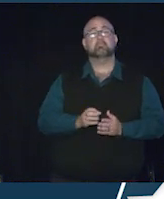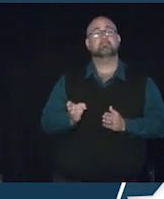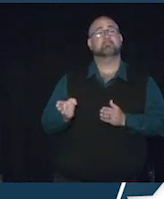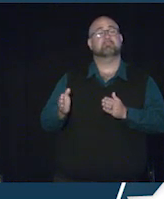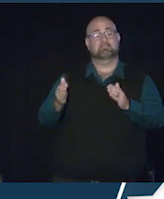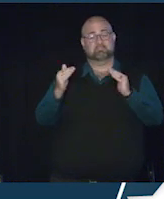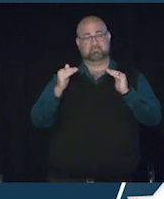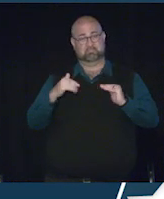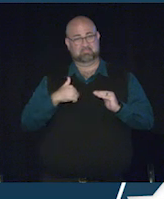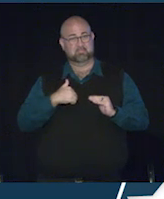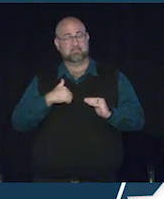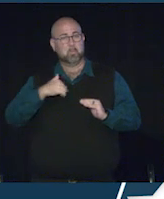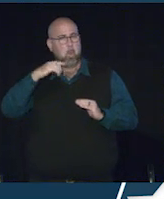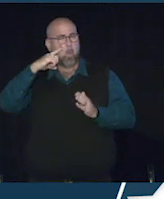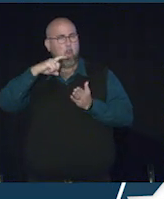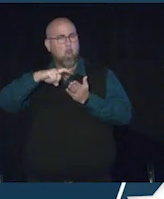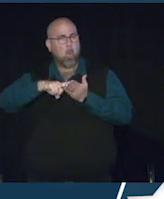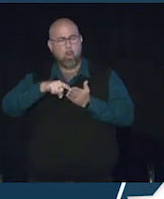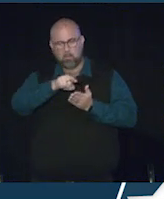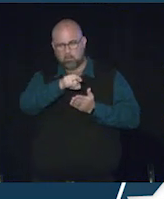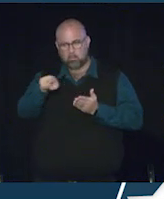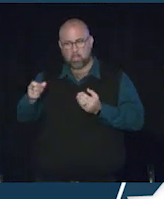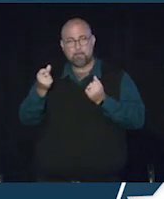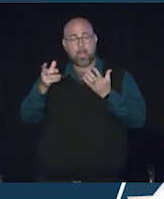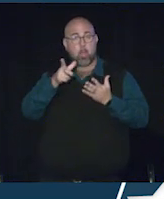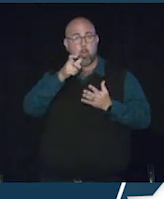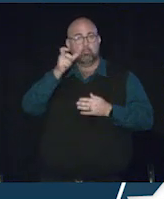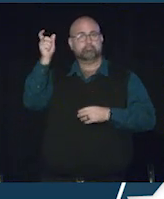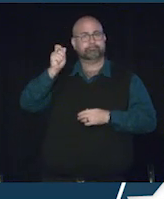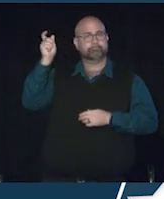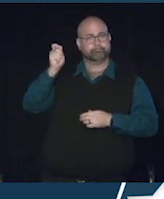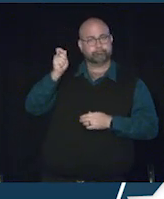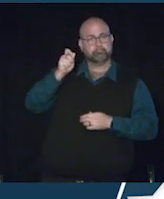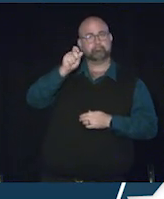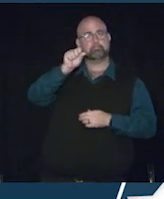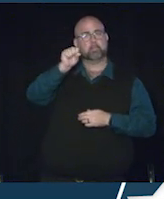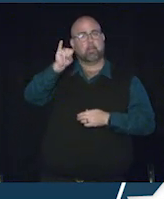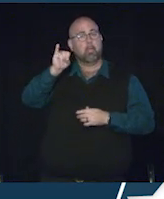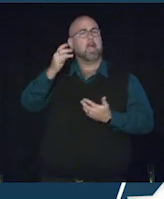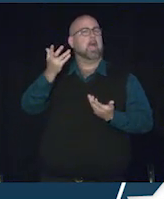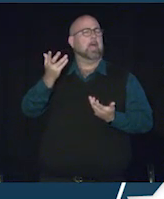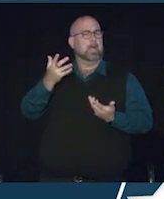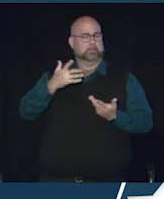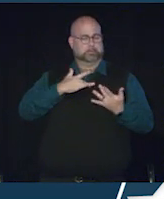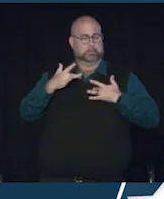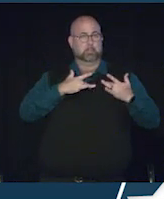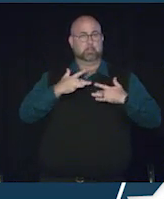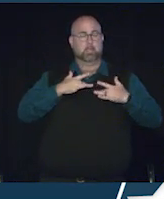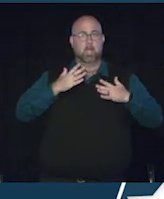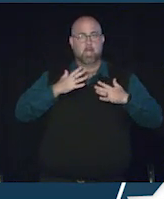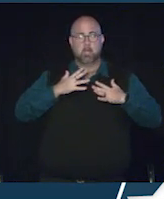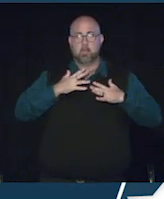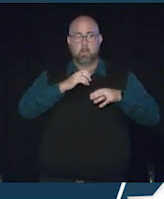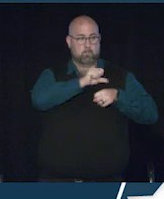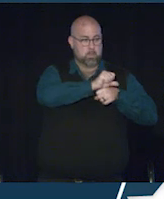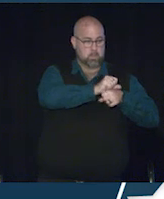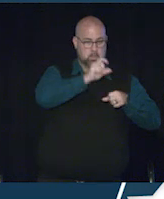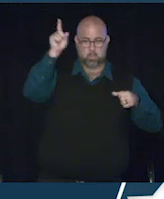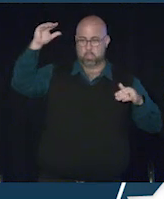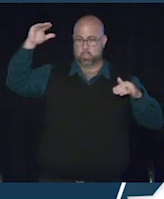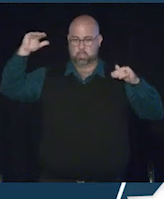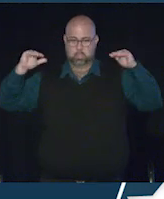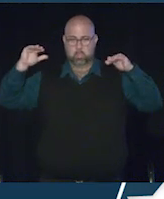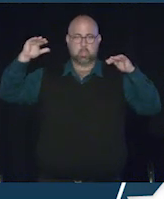do recognize that many individuals who receive Social Security benefits are often very concerned about how working will impact